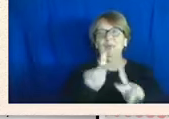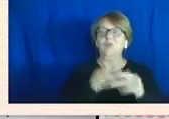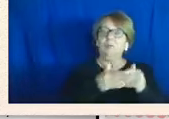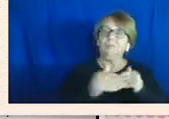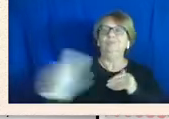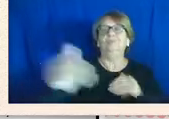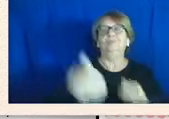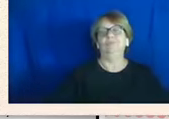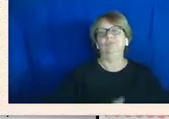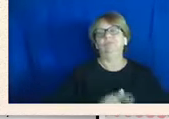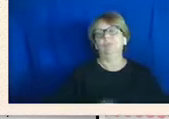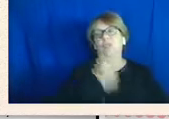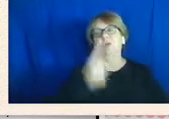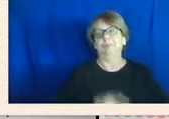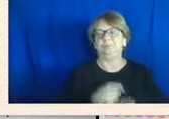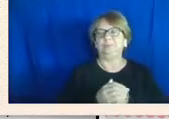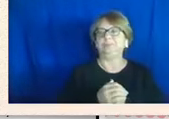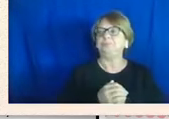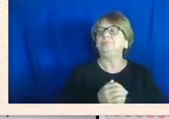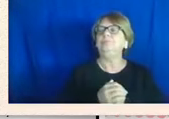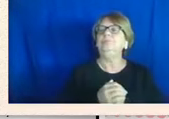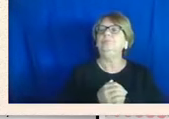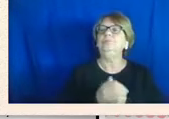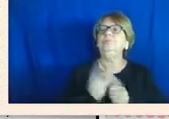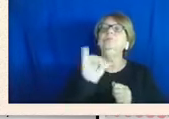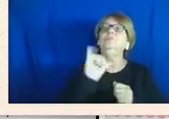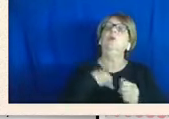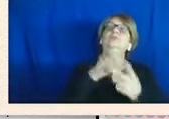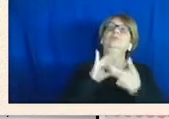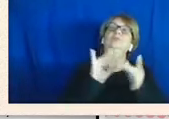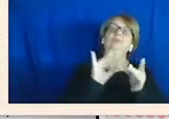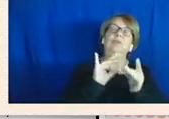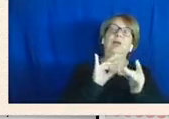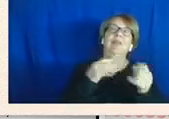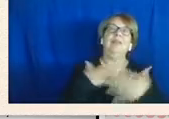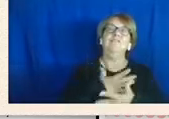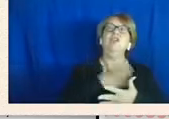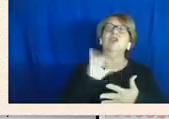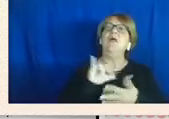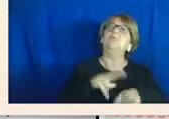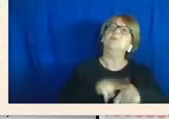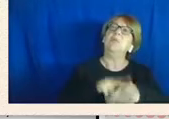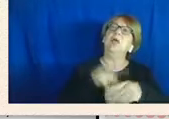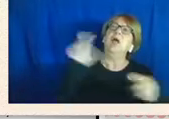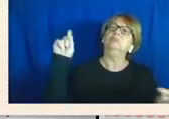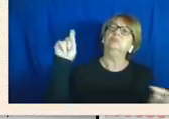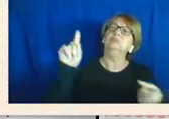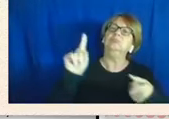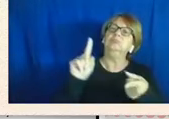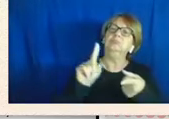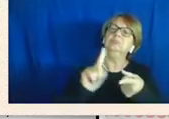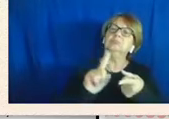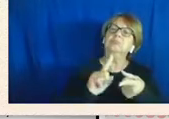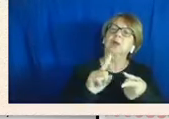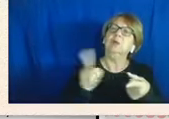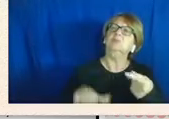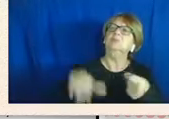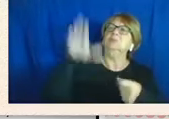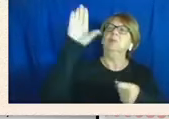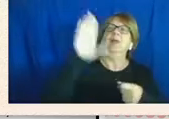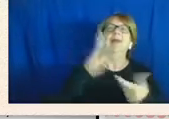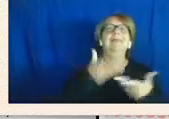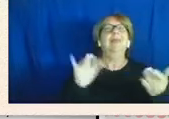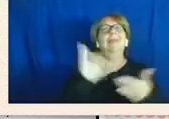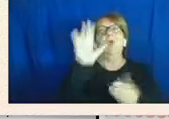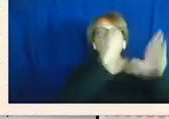out that although fear tends to normatively go down over time, things like worry or worrying about the